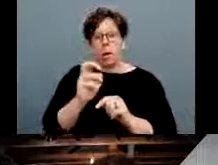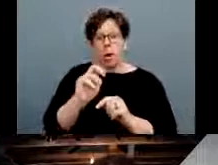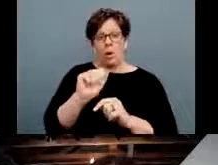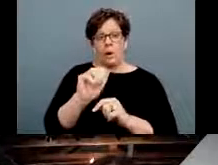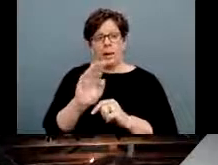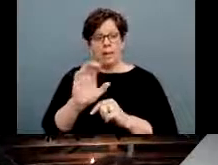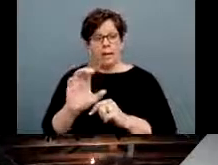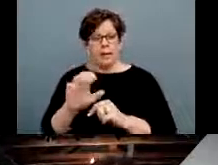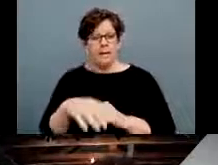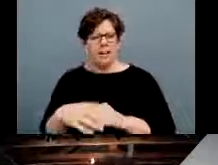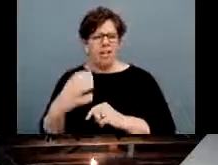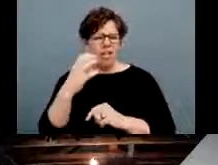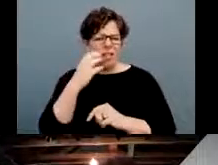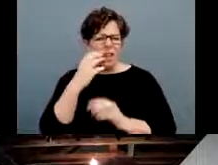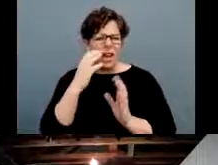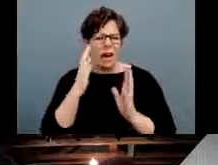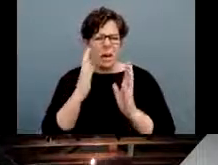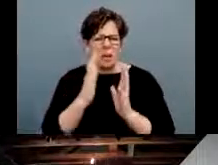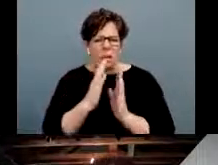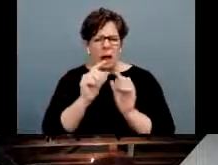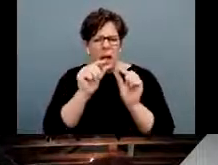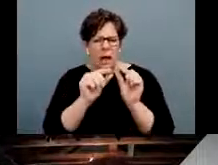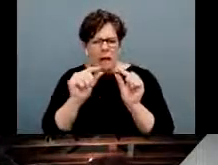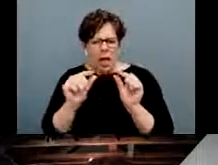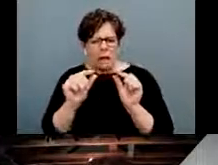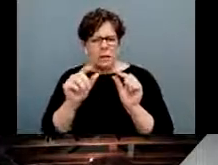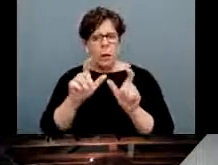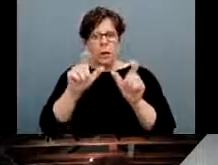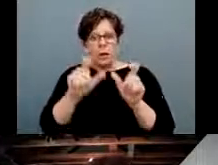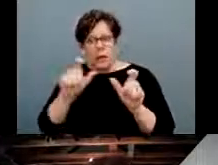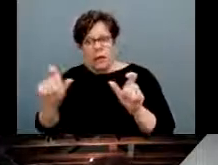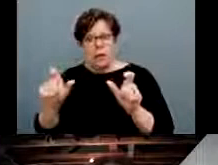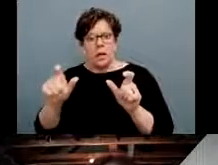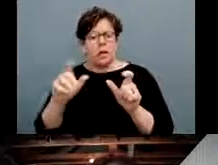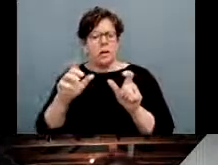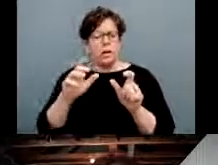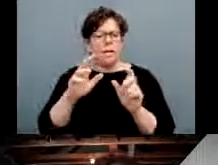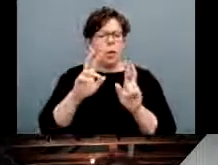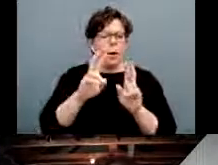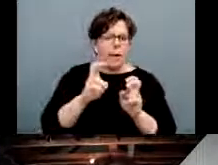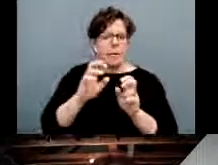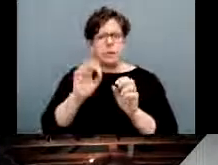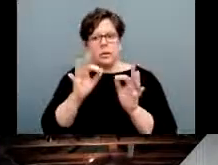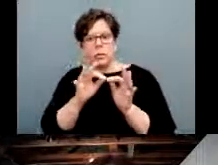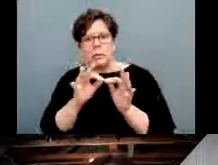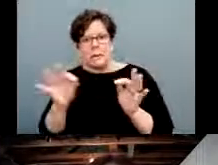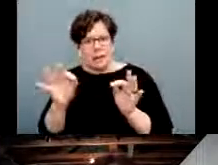black lines and thin squiggly ones to indicate captions or sentences, and even takes his love of calendars